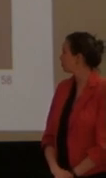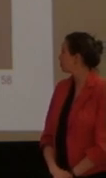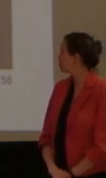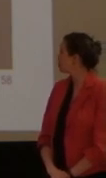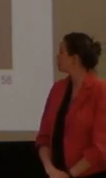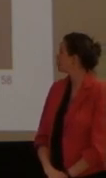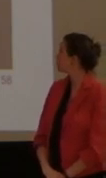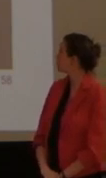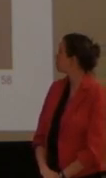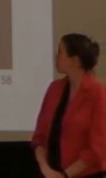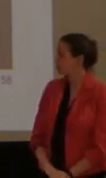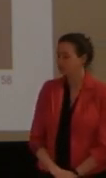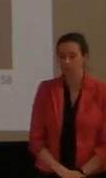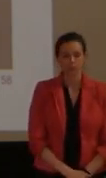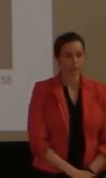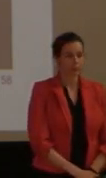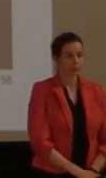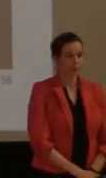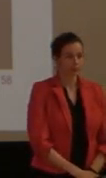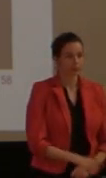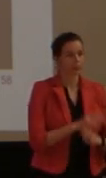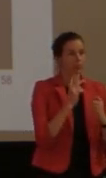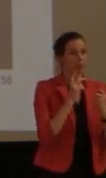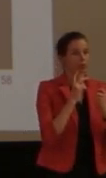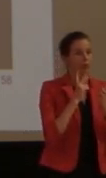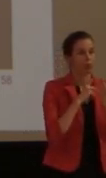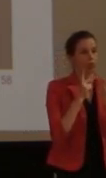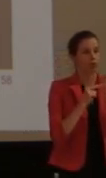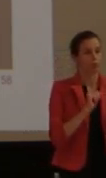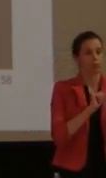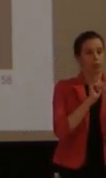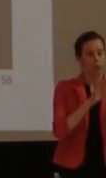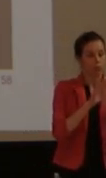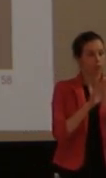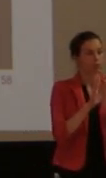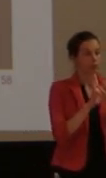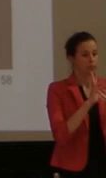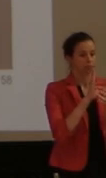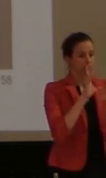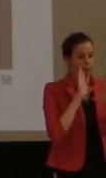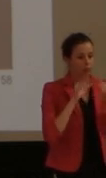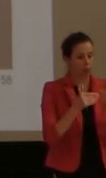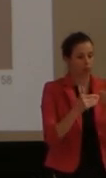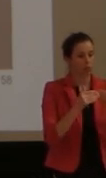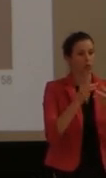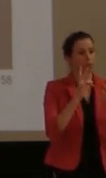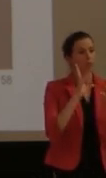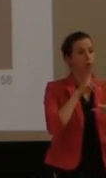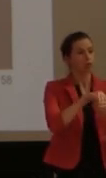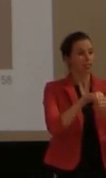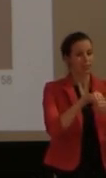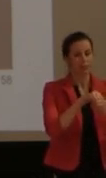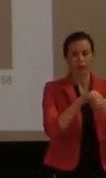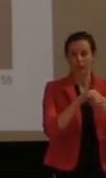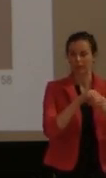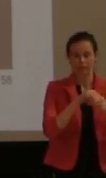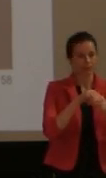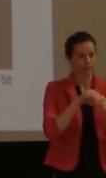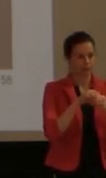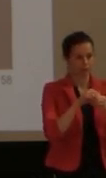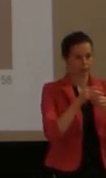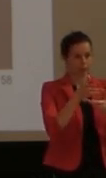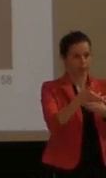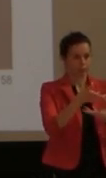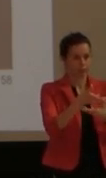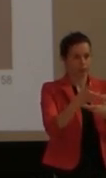The program's approach to return of results focuses on participant education, participants opting in to receive